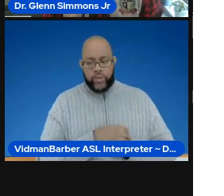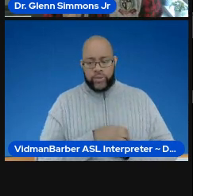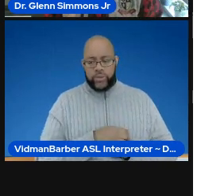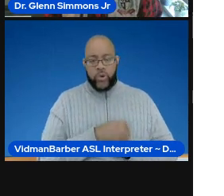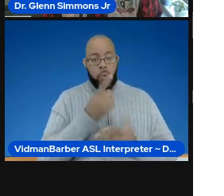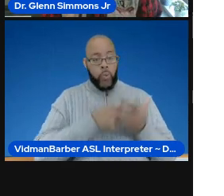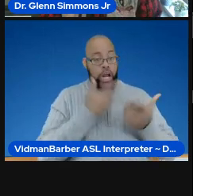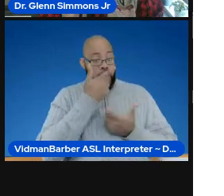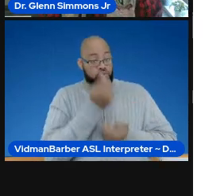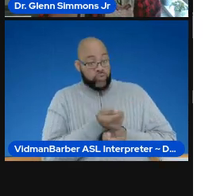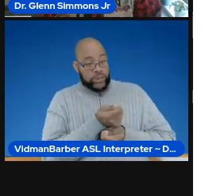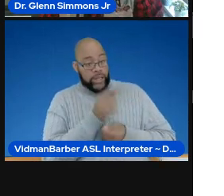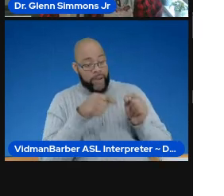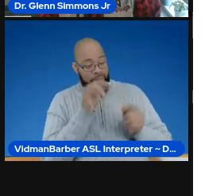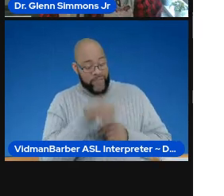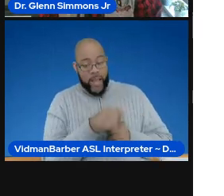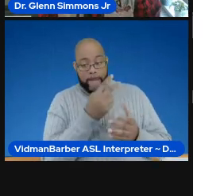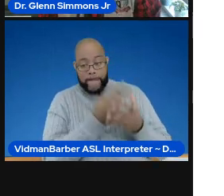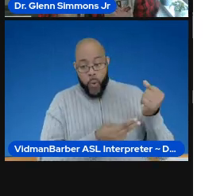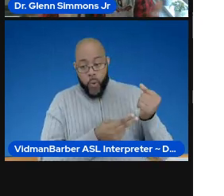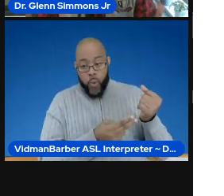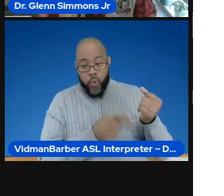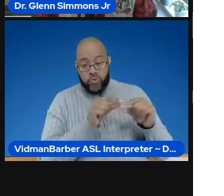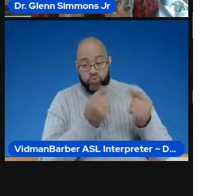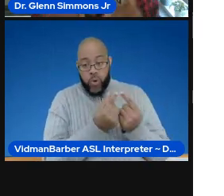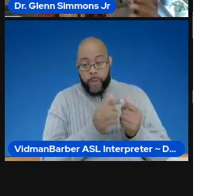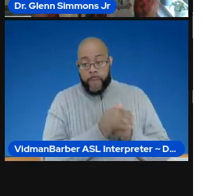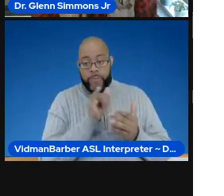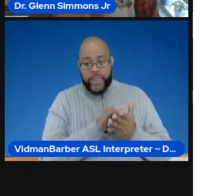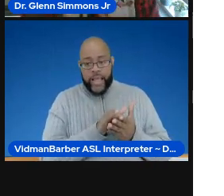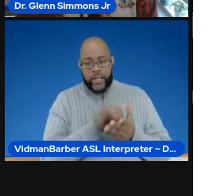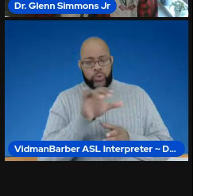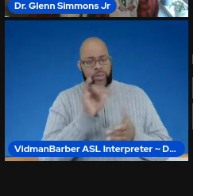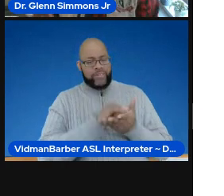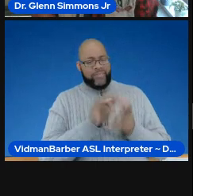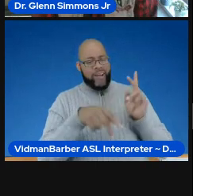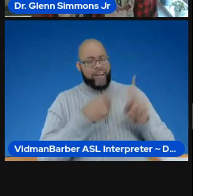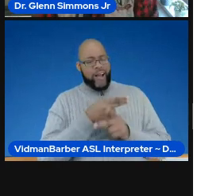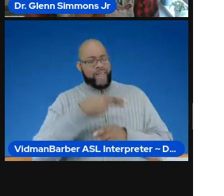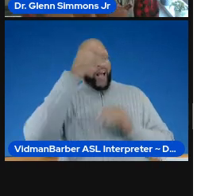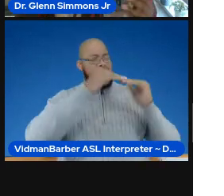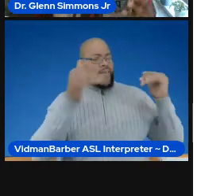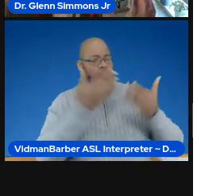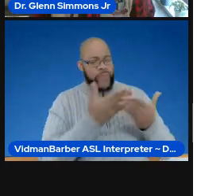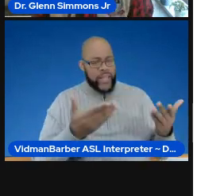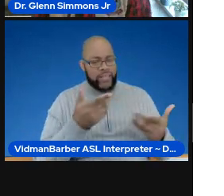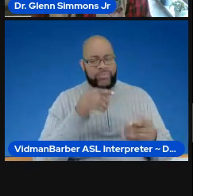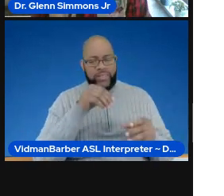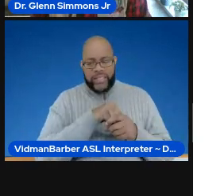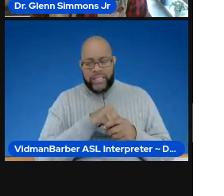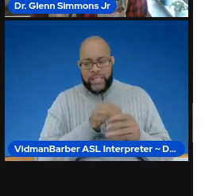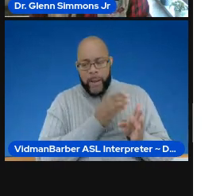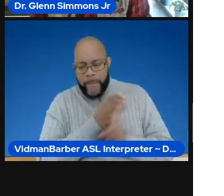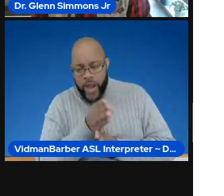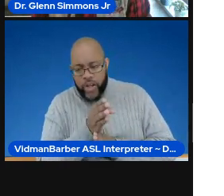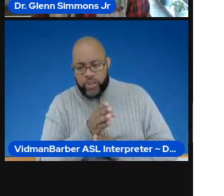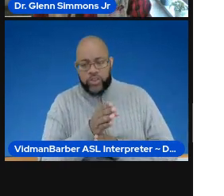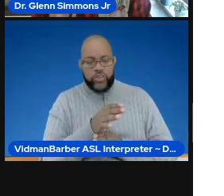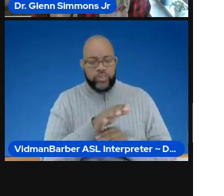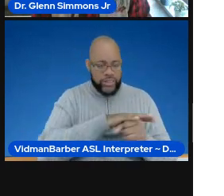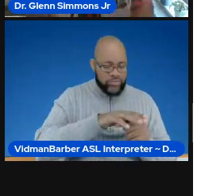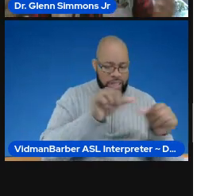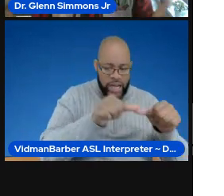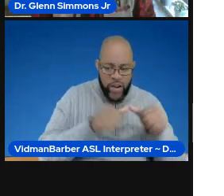was interesting about both of these groups is that they were kind of doing this kind of high level thing. They were in these major metropolis